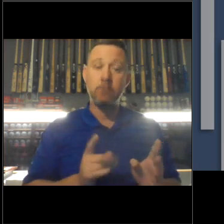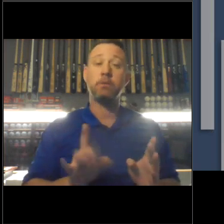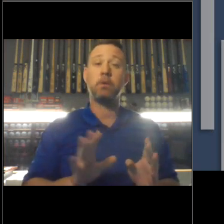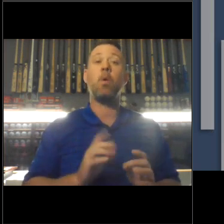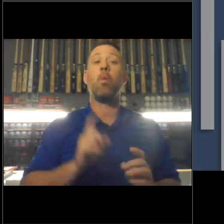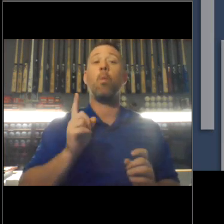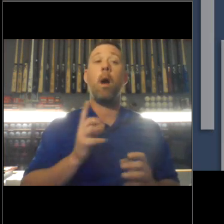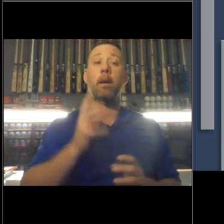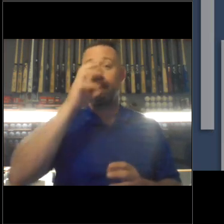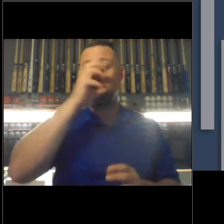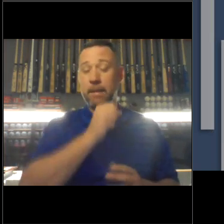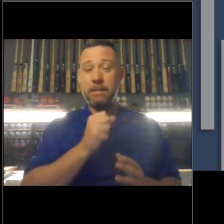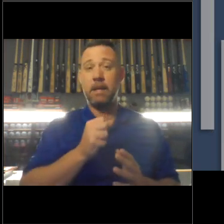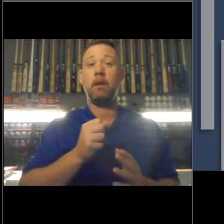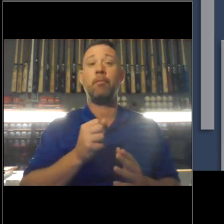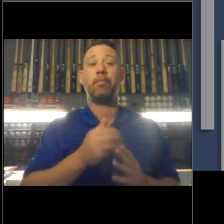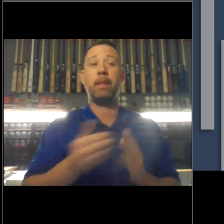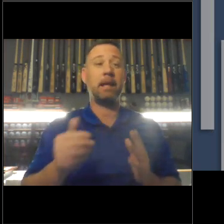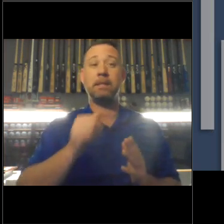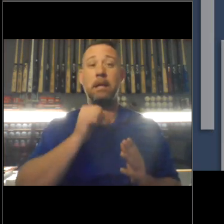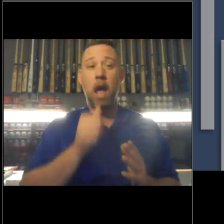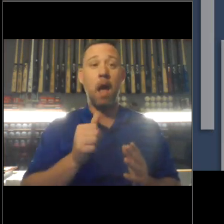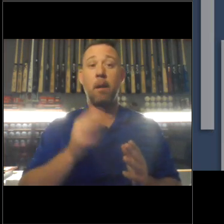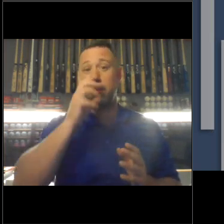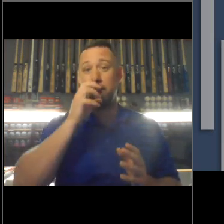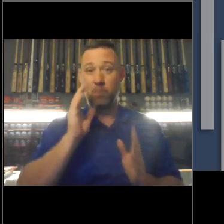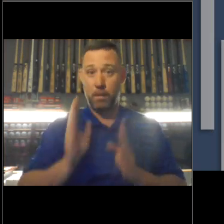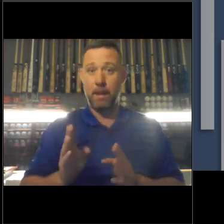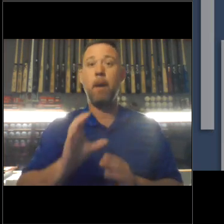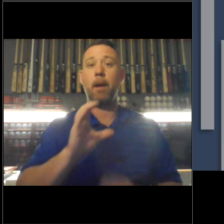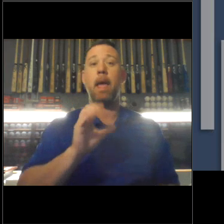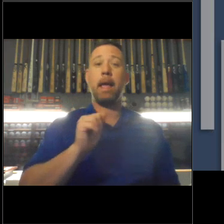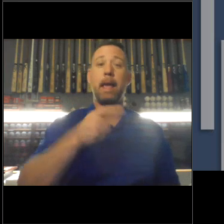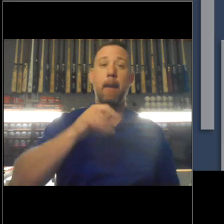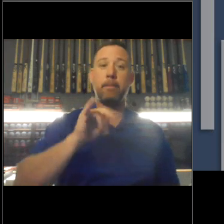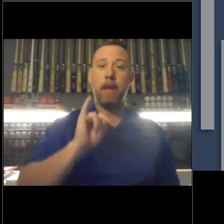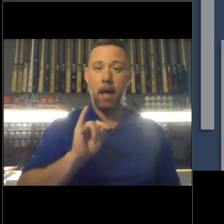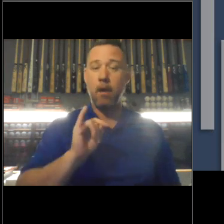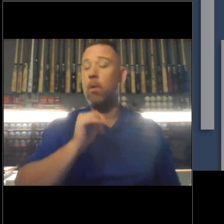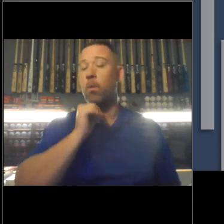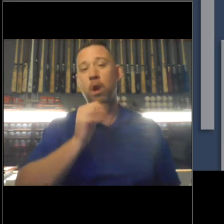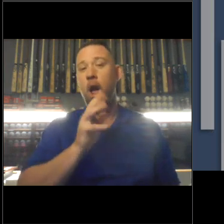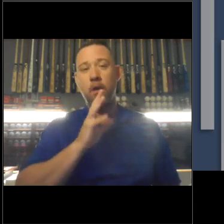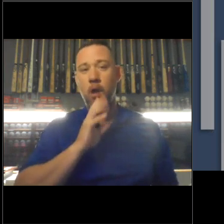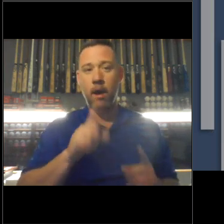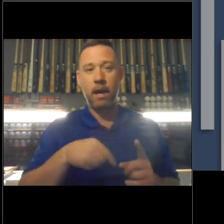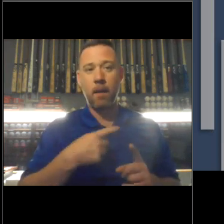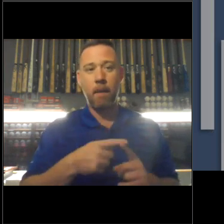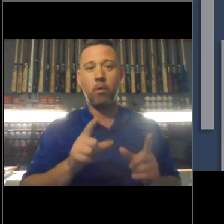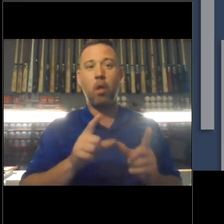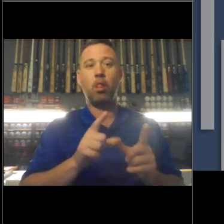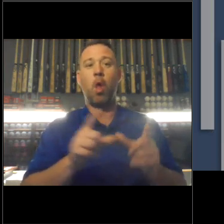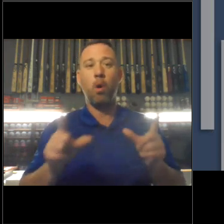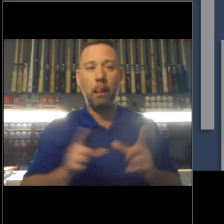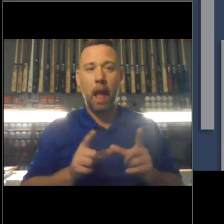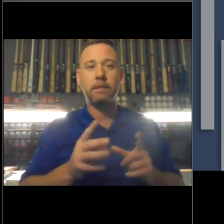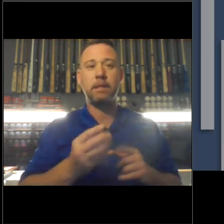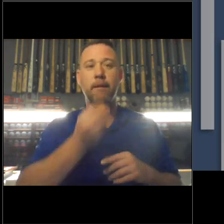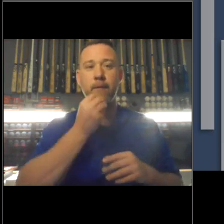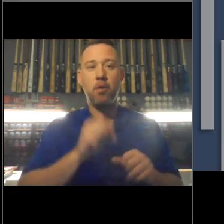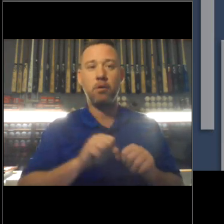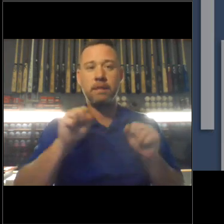biggest missing components, not just in complete streets, but also CalSTA, we're not talking about localizing food